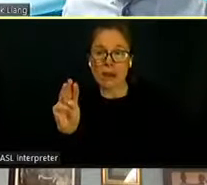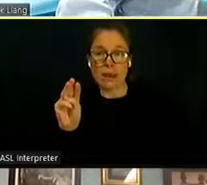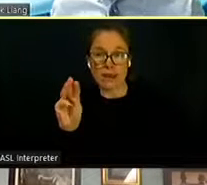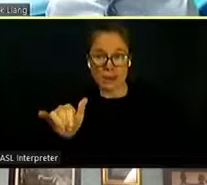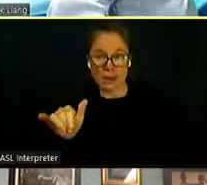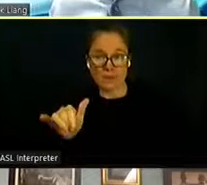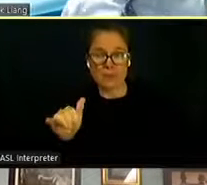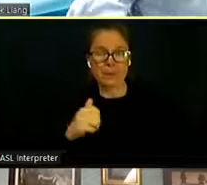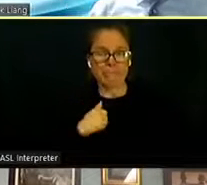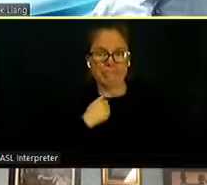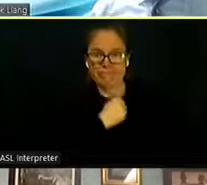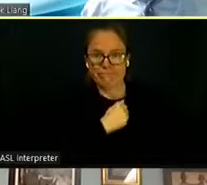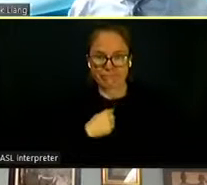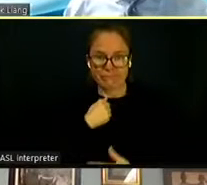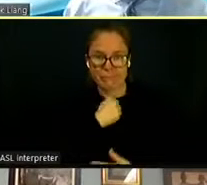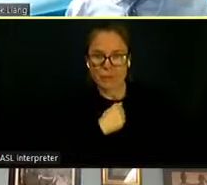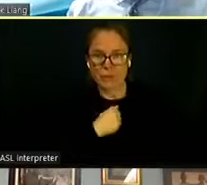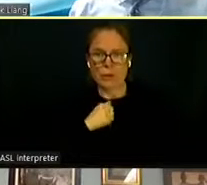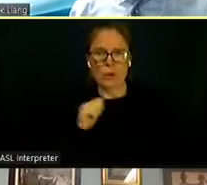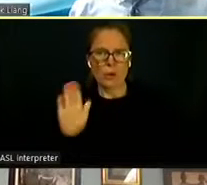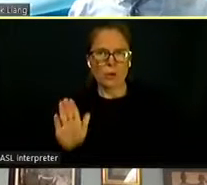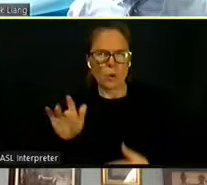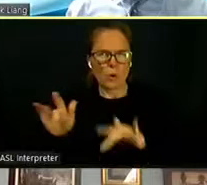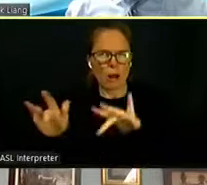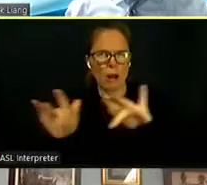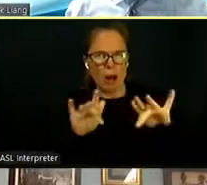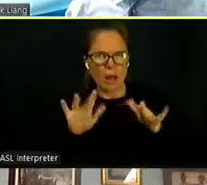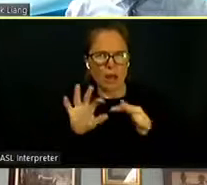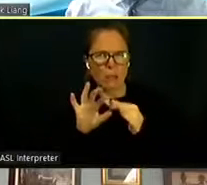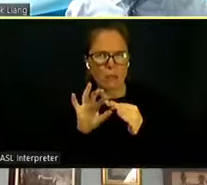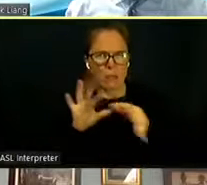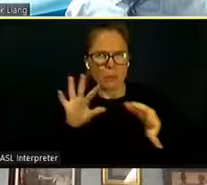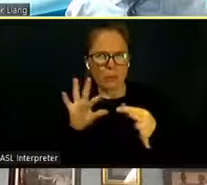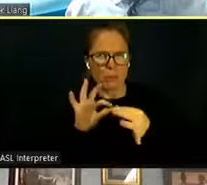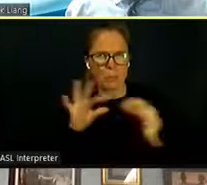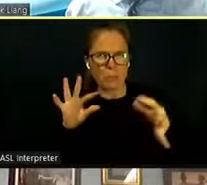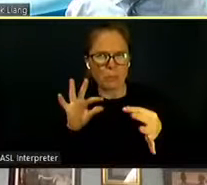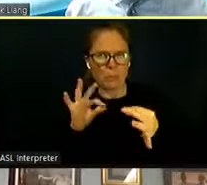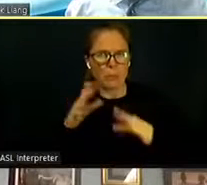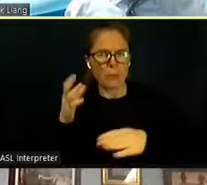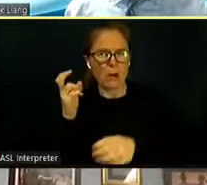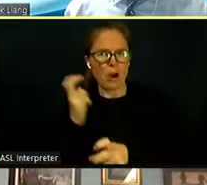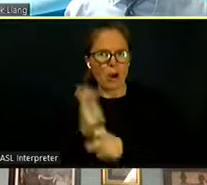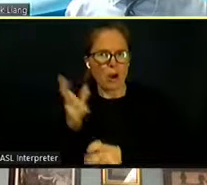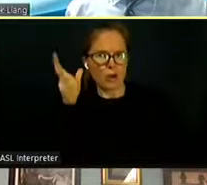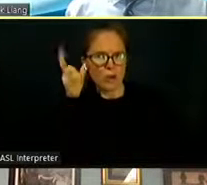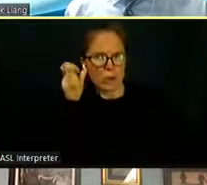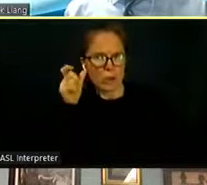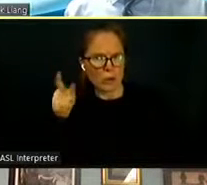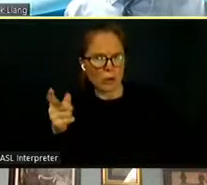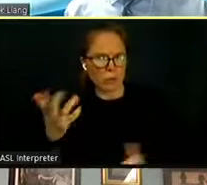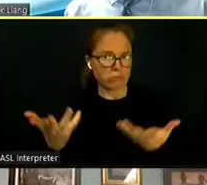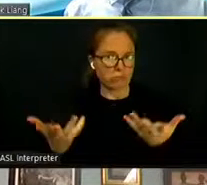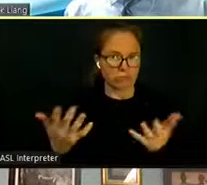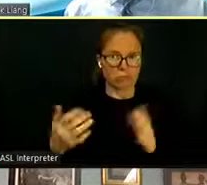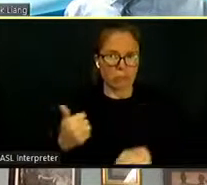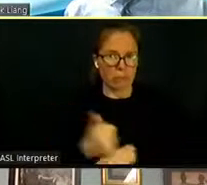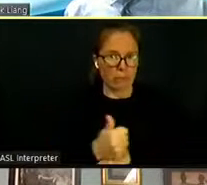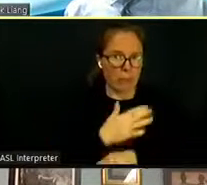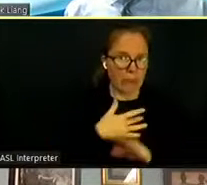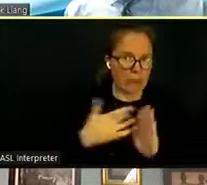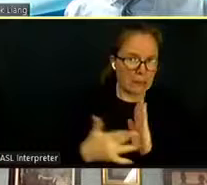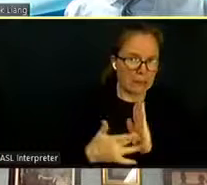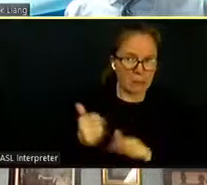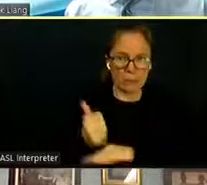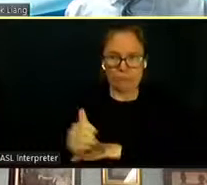my apologies, your audio was cutting in and out a little bit on my end. I don't know if it's because my device or your device, but from what I